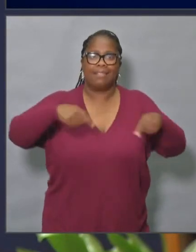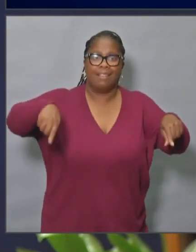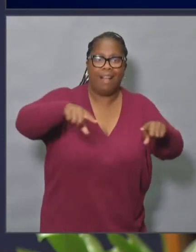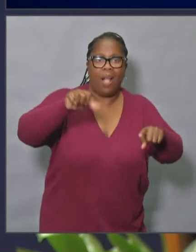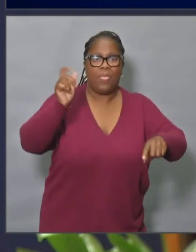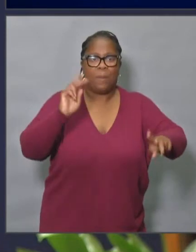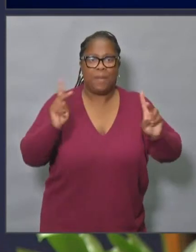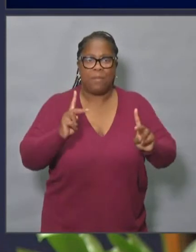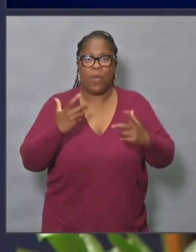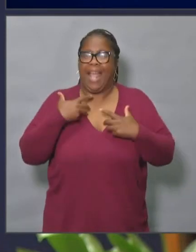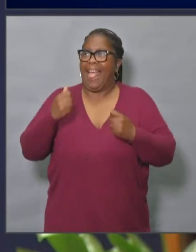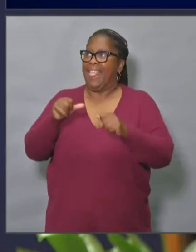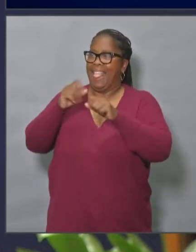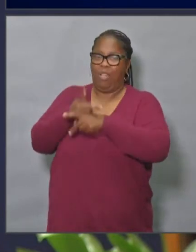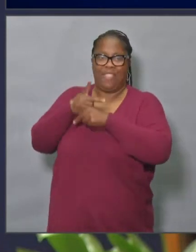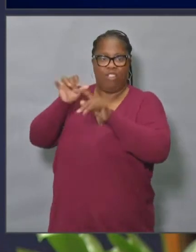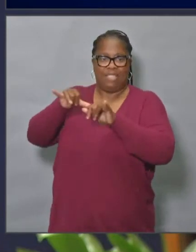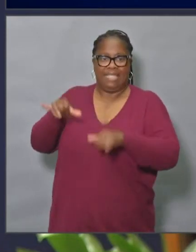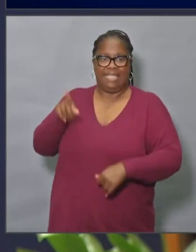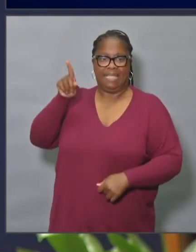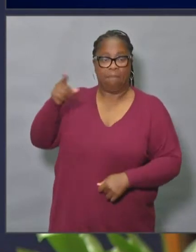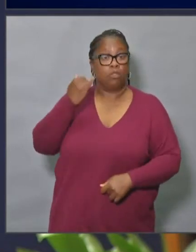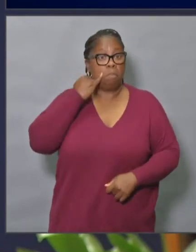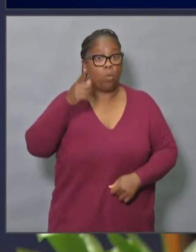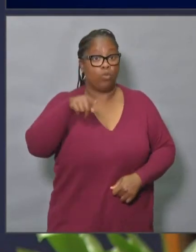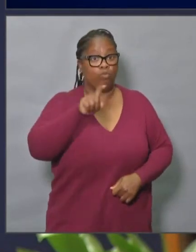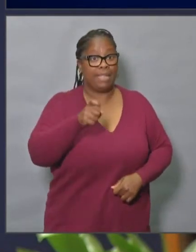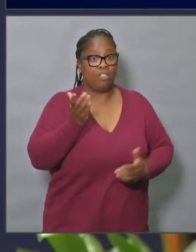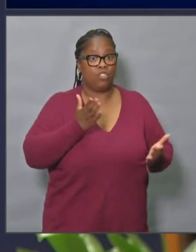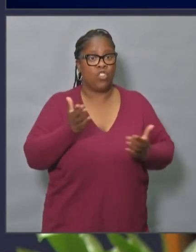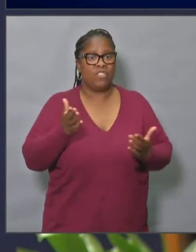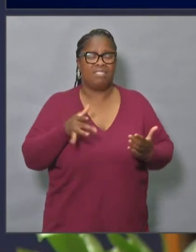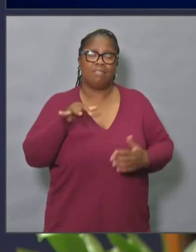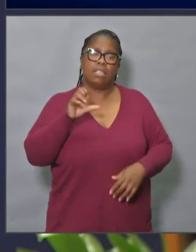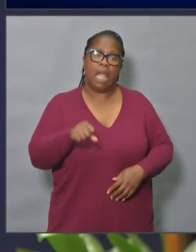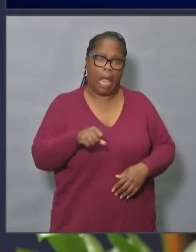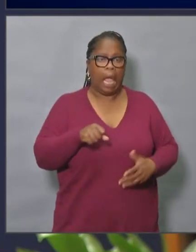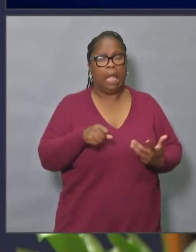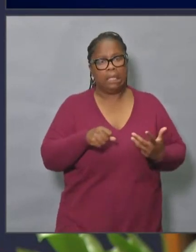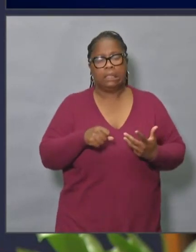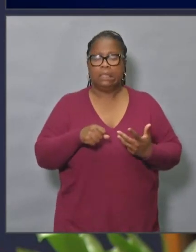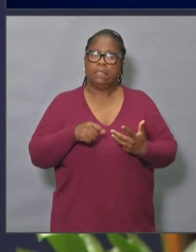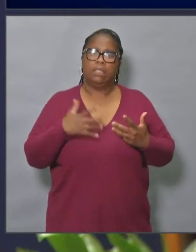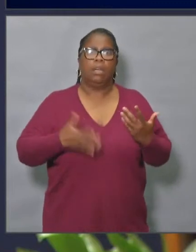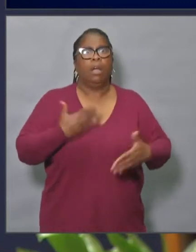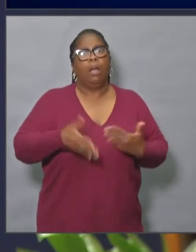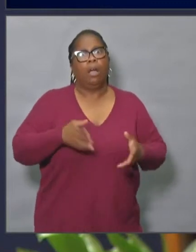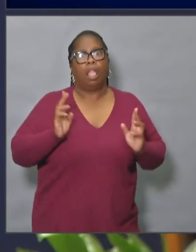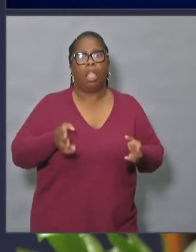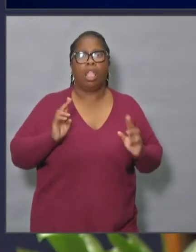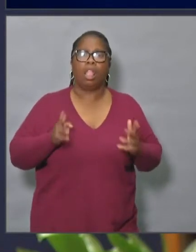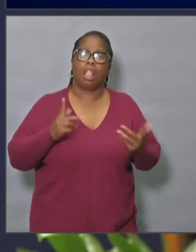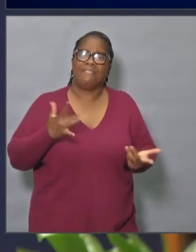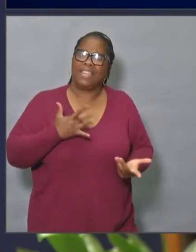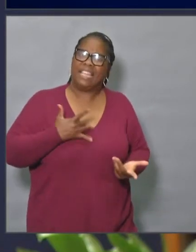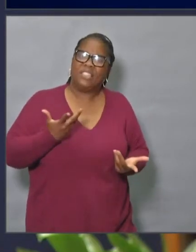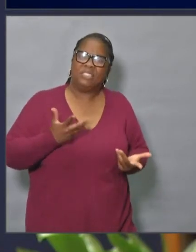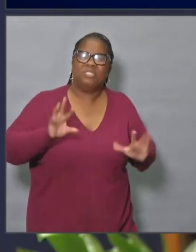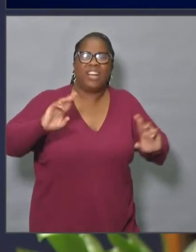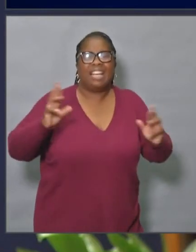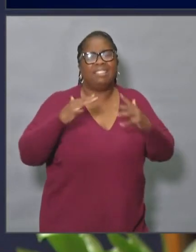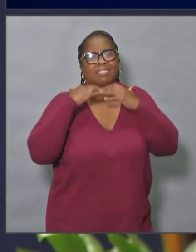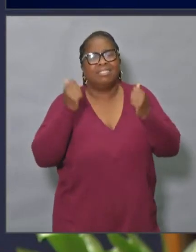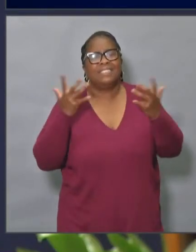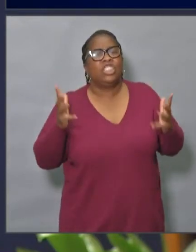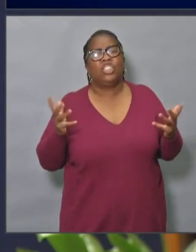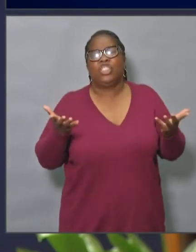your family if you need their services. I know it's a long road, and I know it's longer than many of us would have predicted, and certainly longer than many of